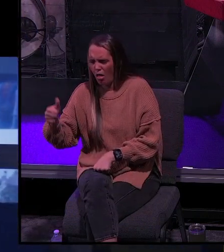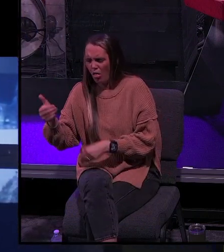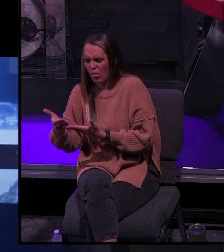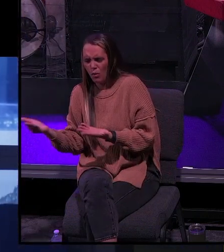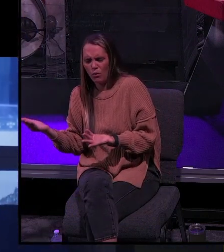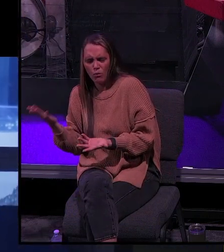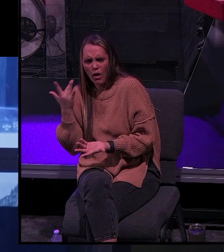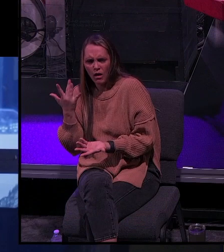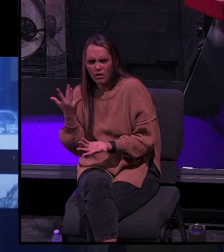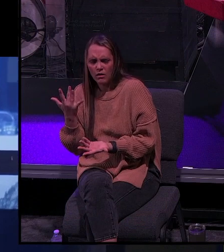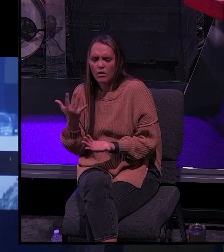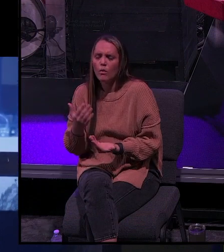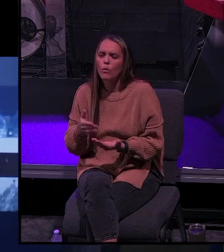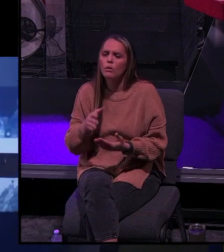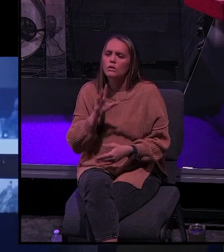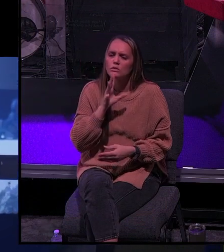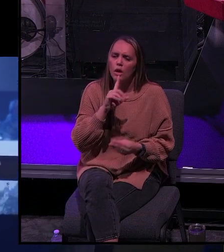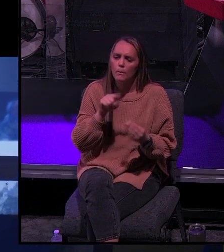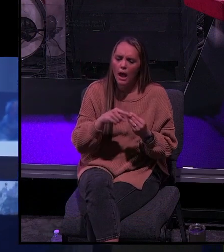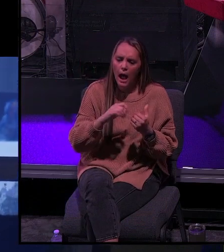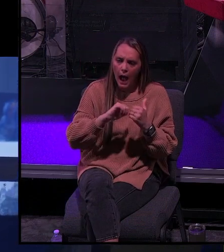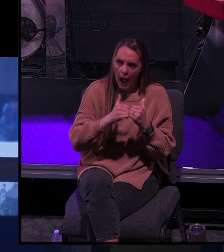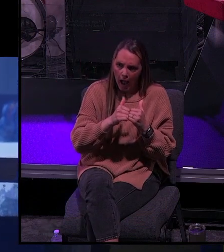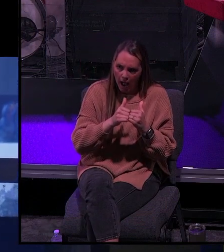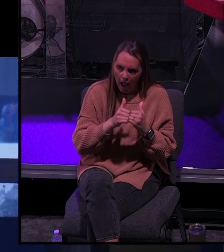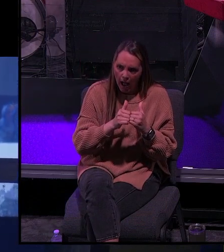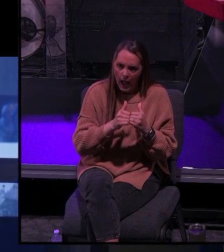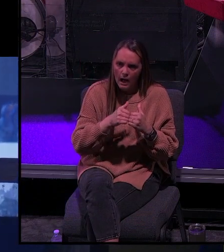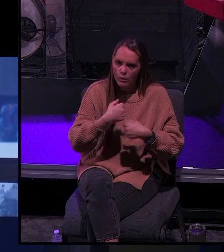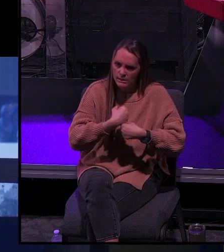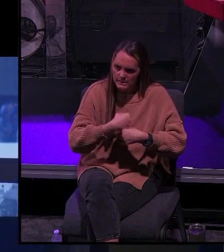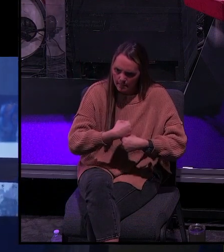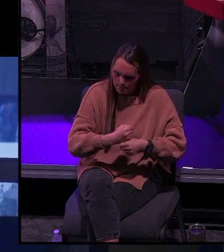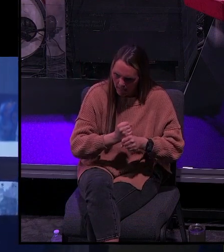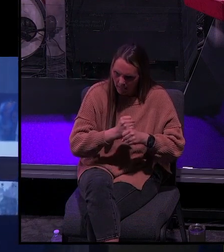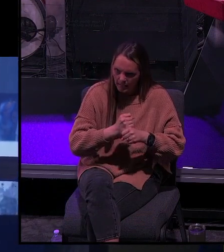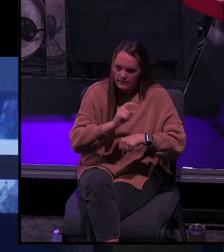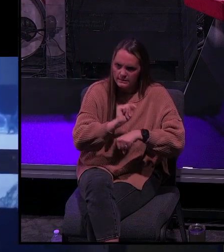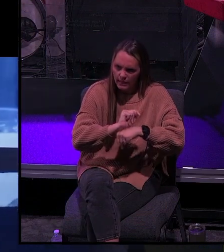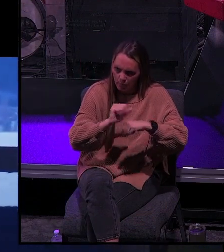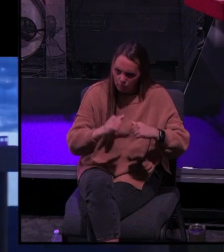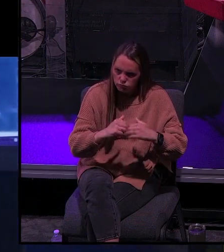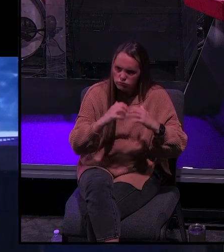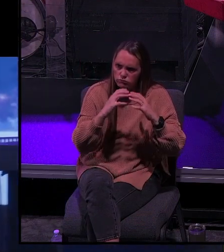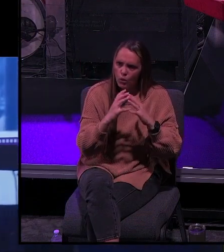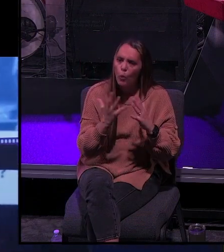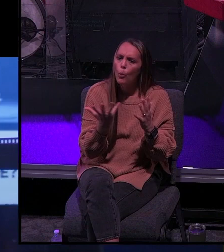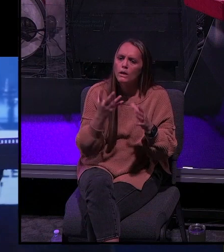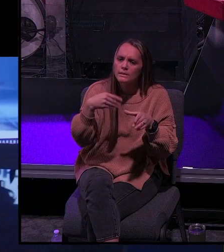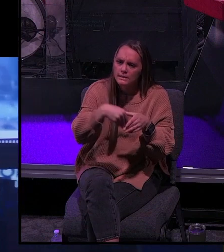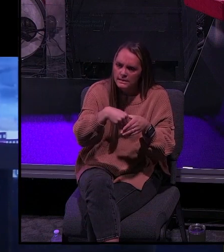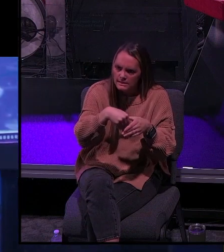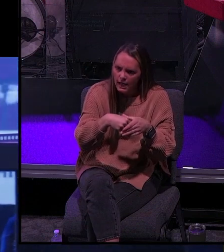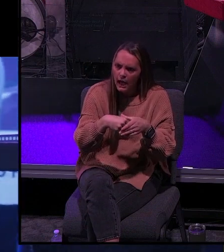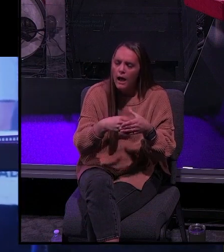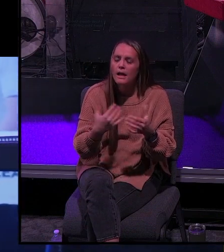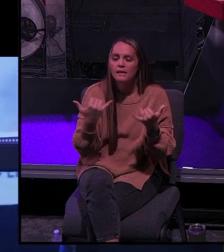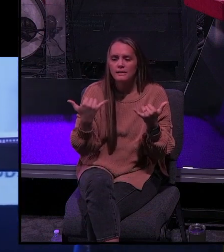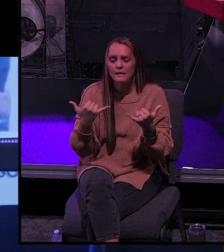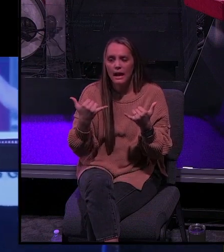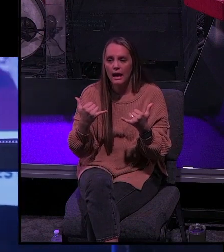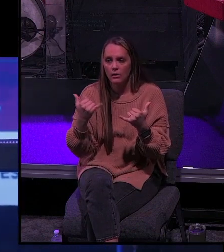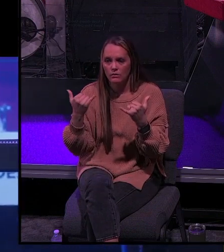build. We've talked about how it got made. We've talked about what was in the tabernacle and how it all pointed to Christ. Today we're talking about how did God